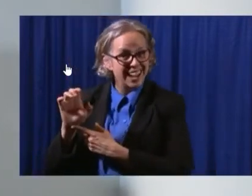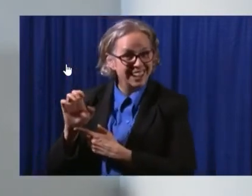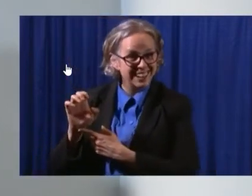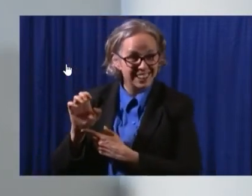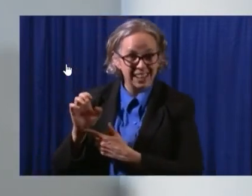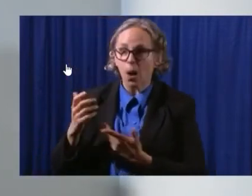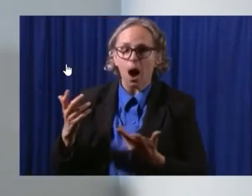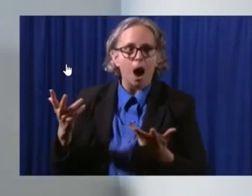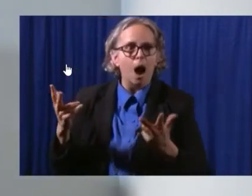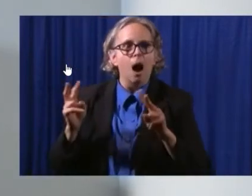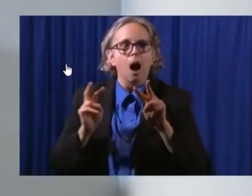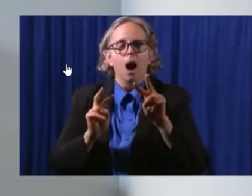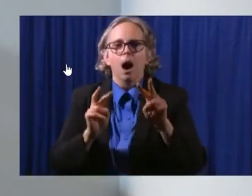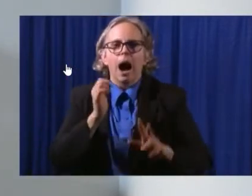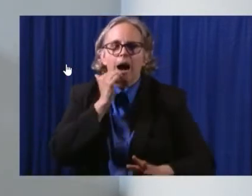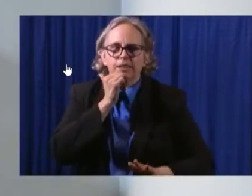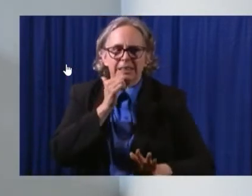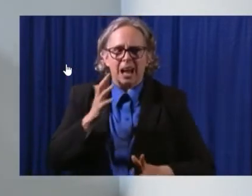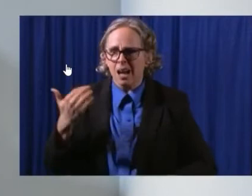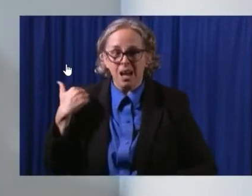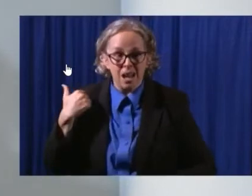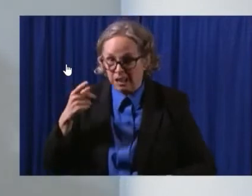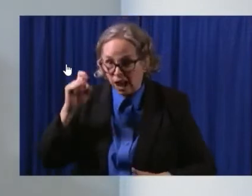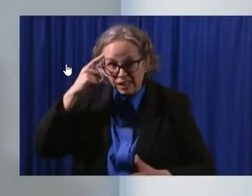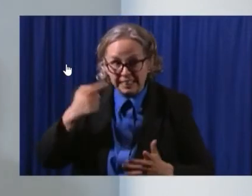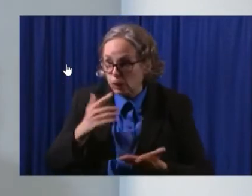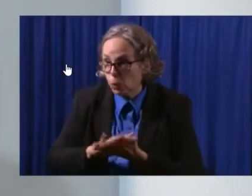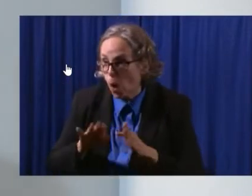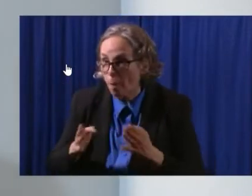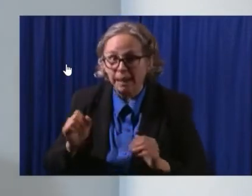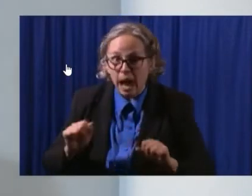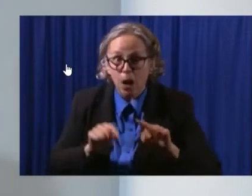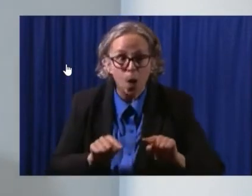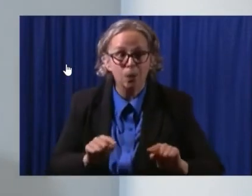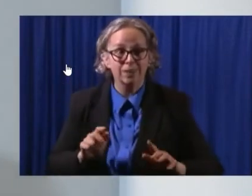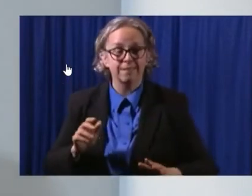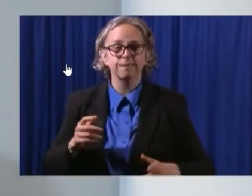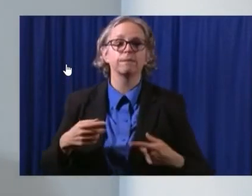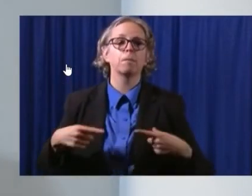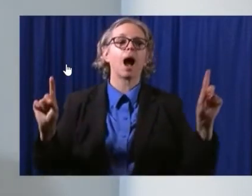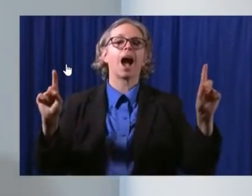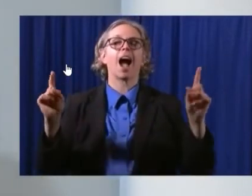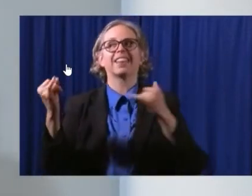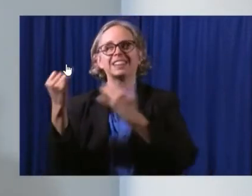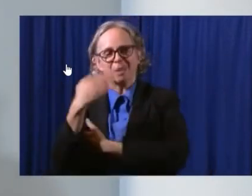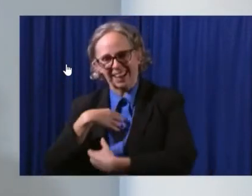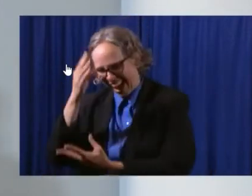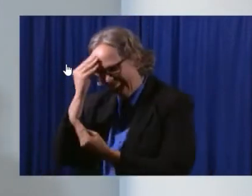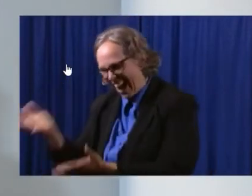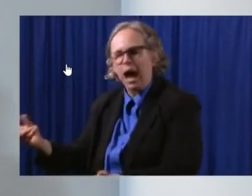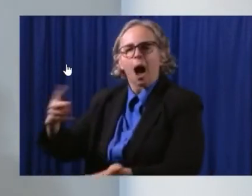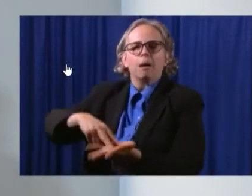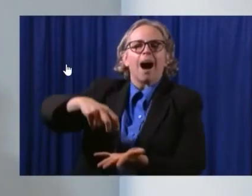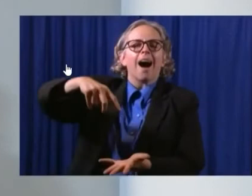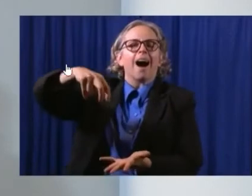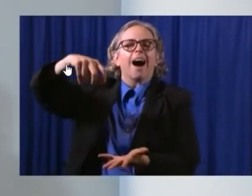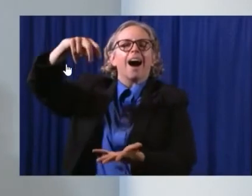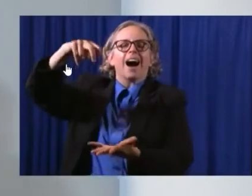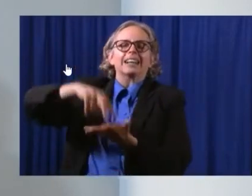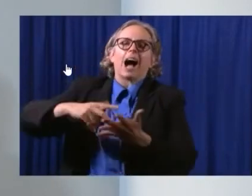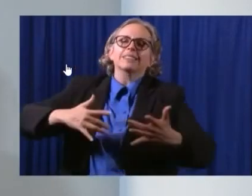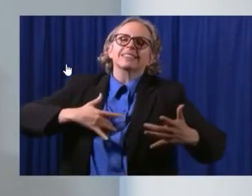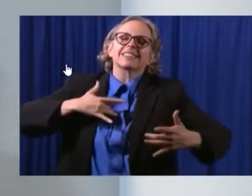is the governor going to let me go back to school this year? And I answered her yes this morning. So she was excited about that. And